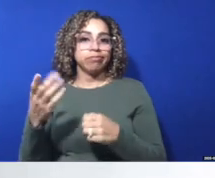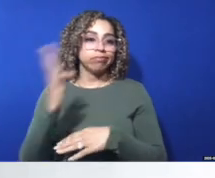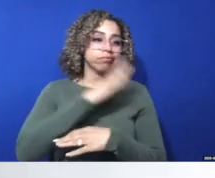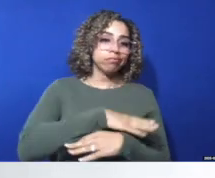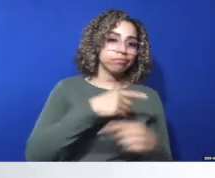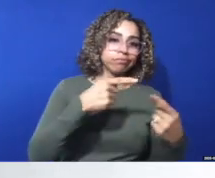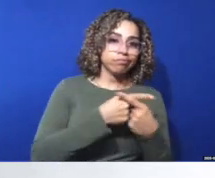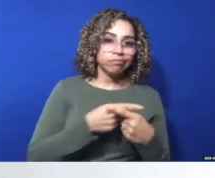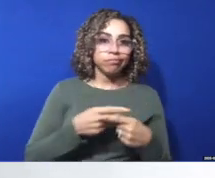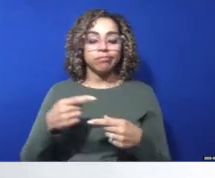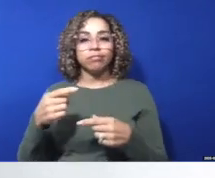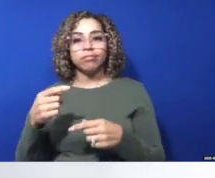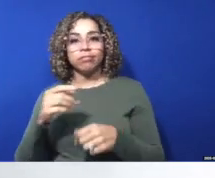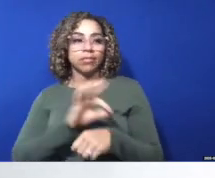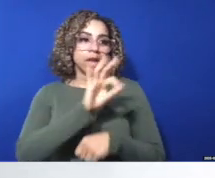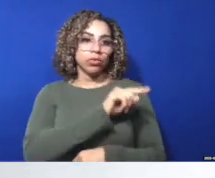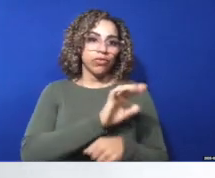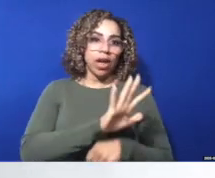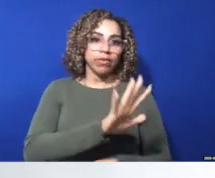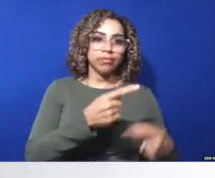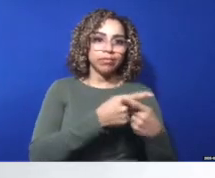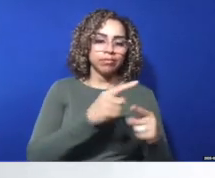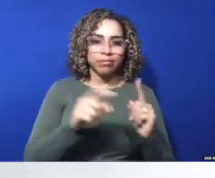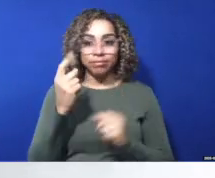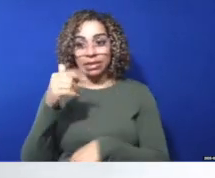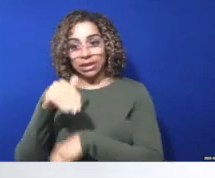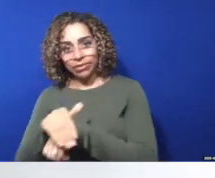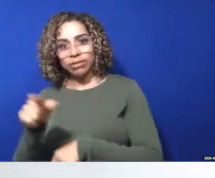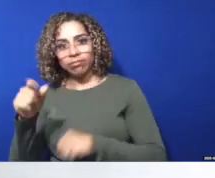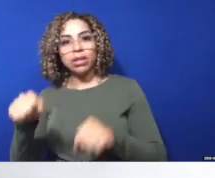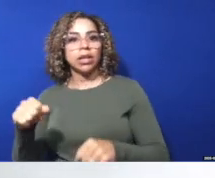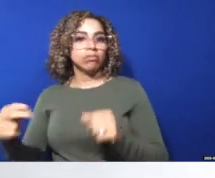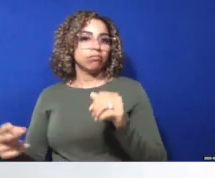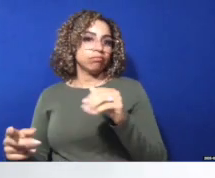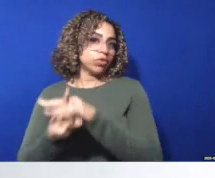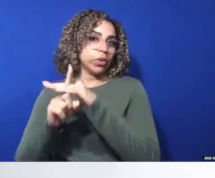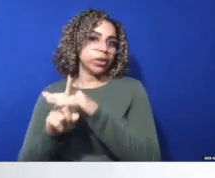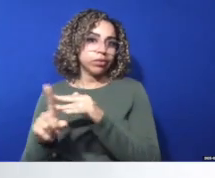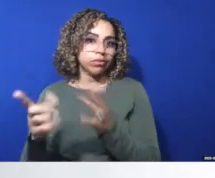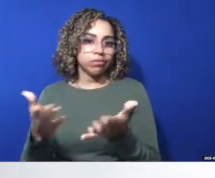during, the 9 to 5. But Steph or Adelina, I don't know if you have anything to add to that.